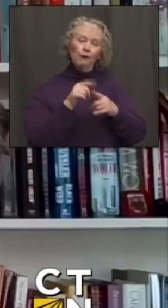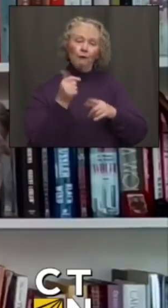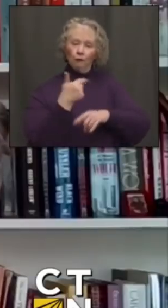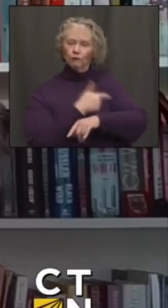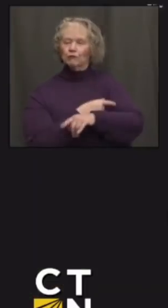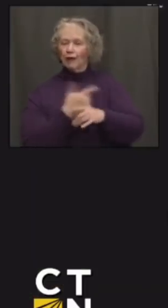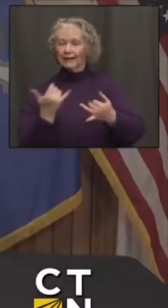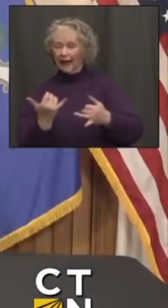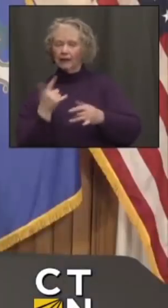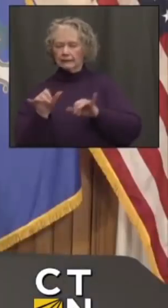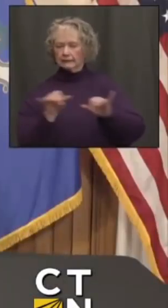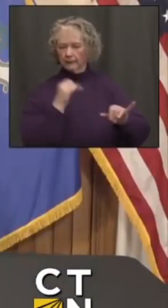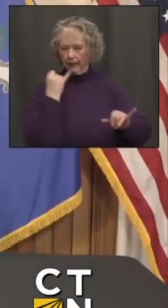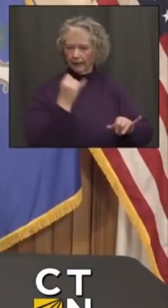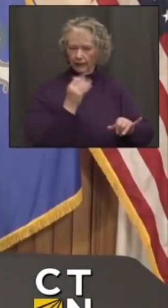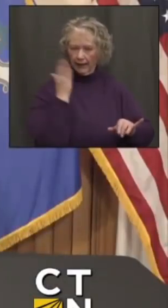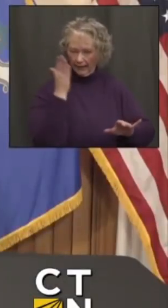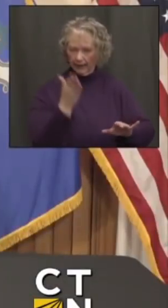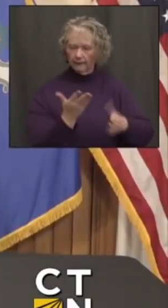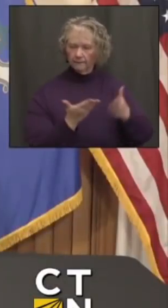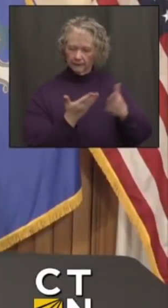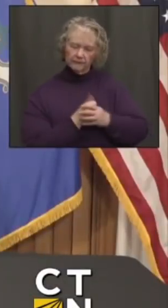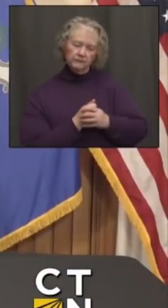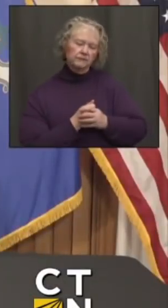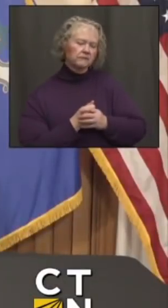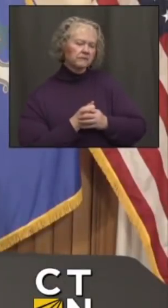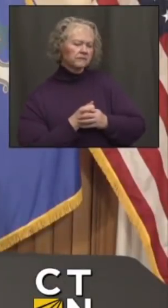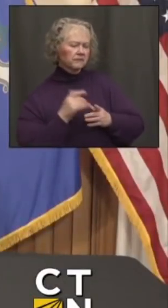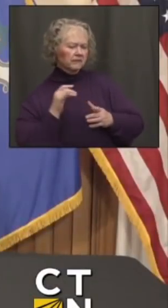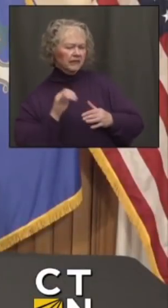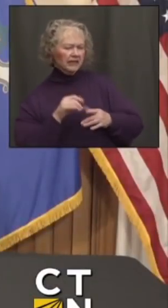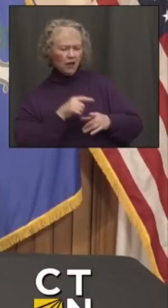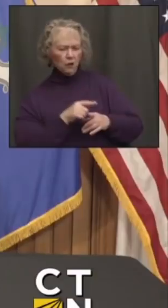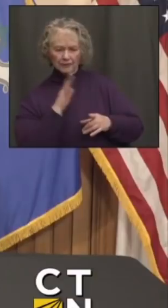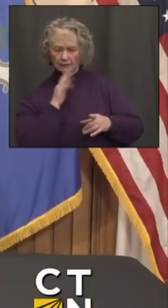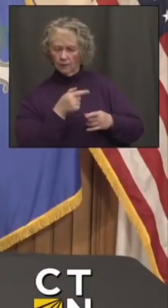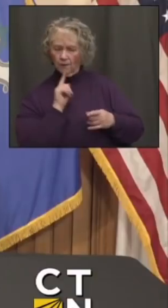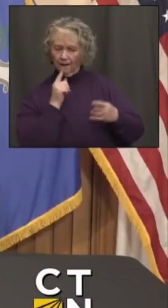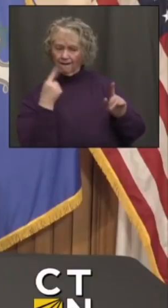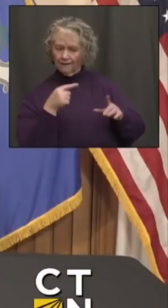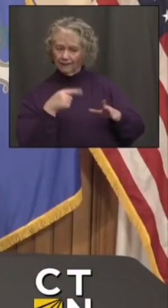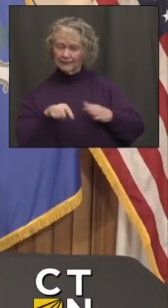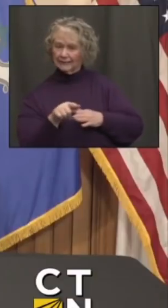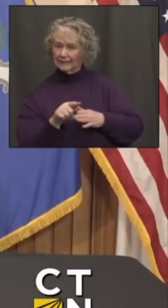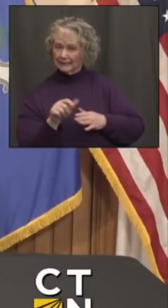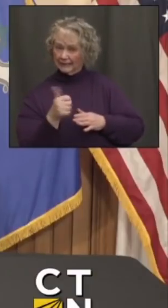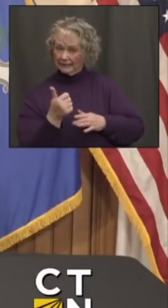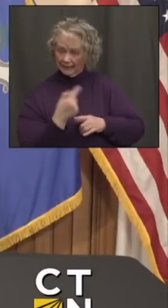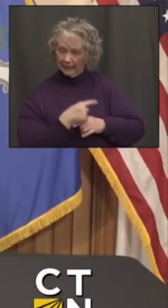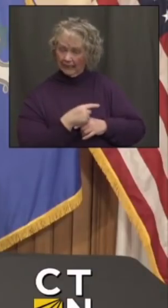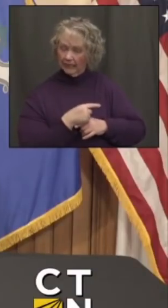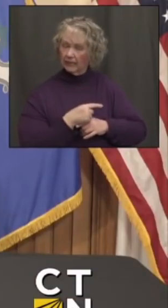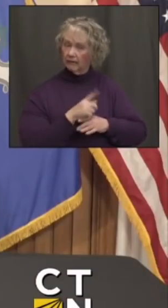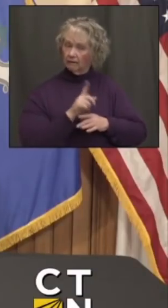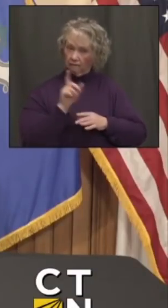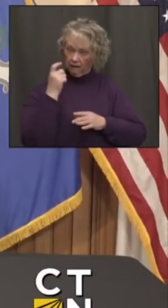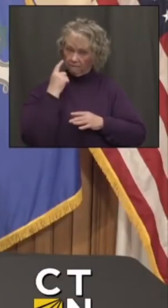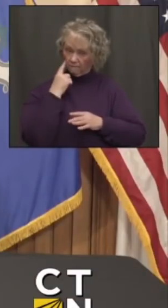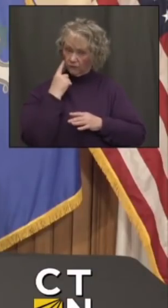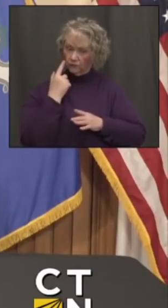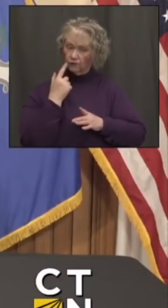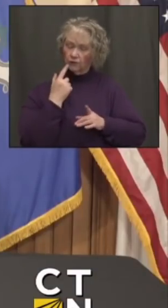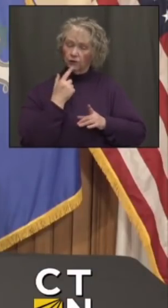other community healthcare providers will become much more significant parts of the administration program like they are now for